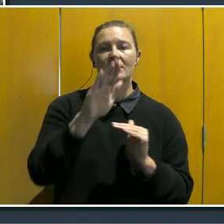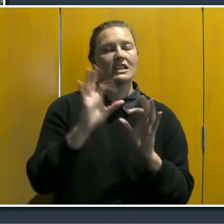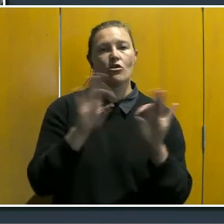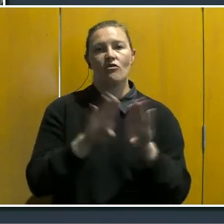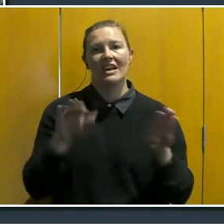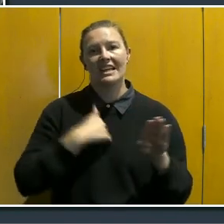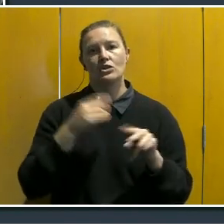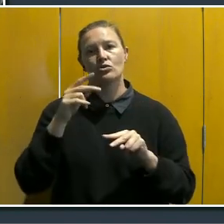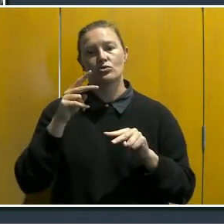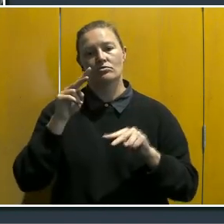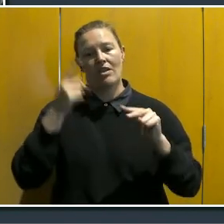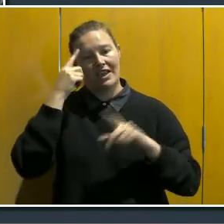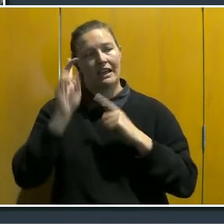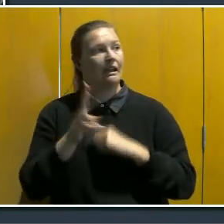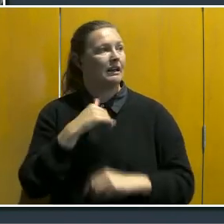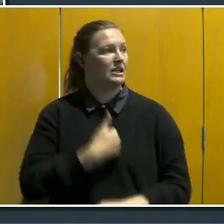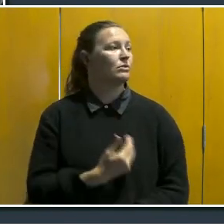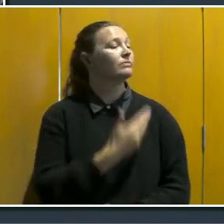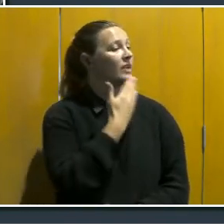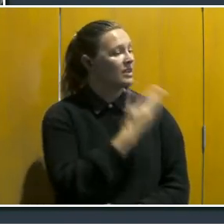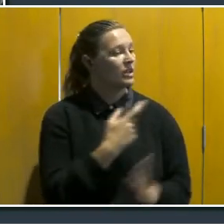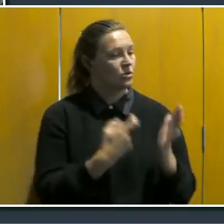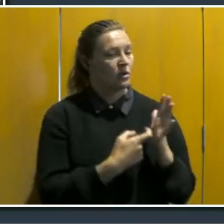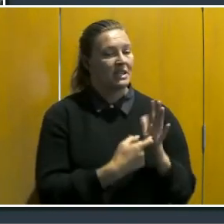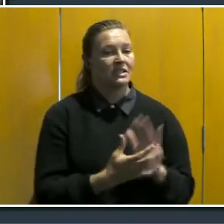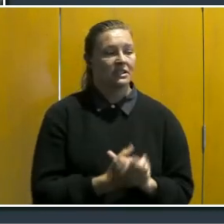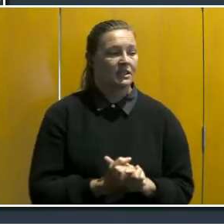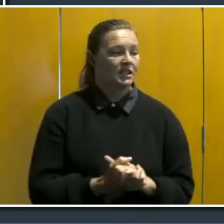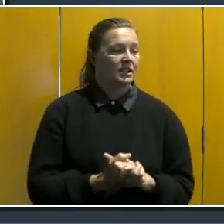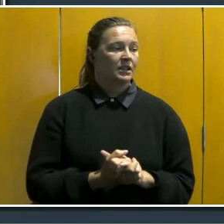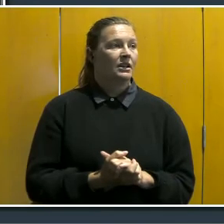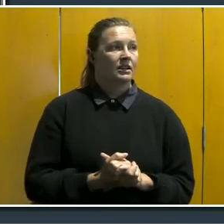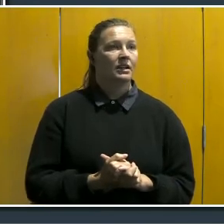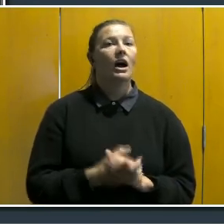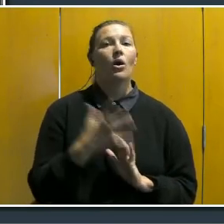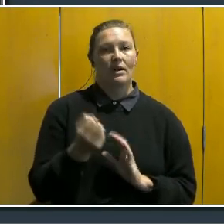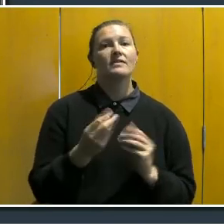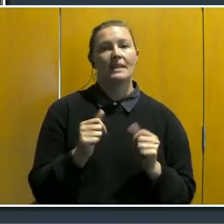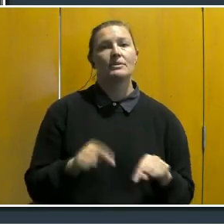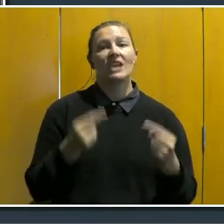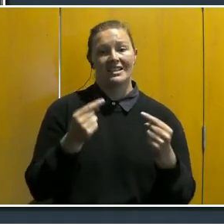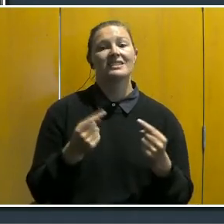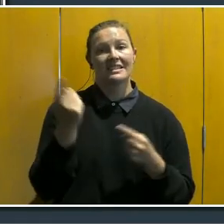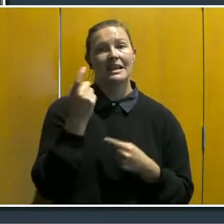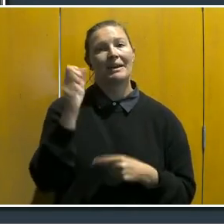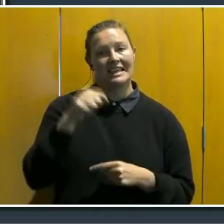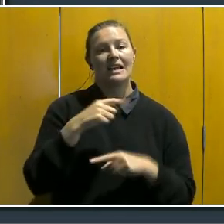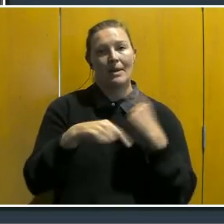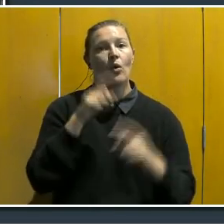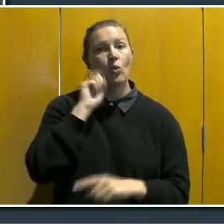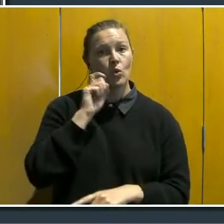reassessed. Thank you very much, Robert. And certainly we do have some challenges ahead of us in terms of